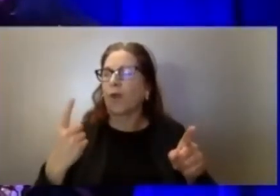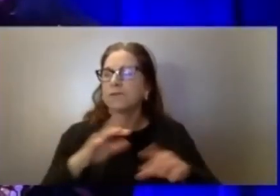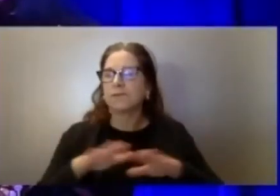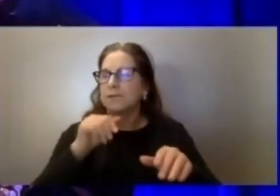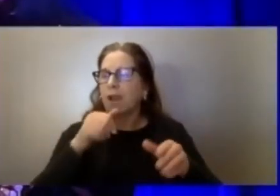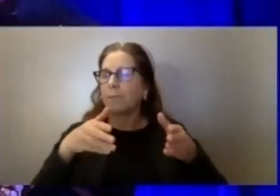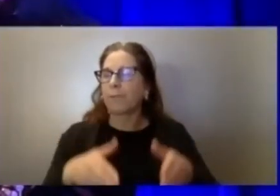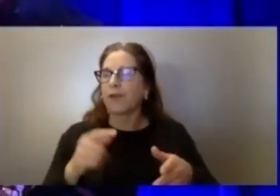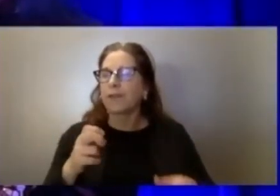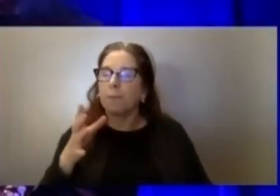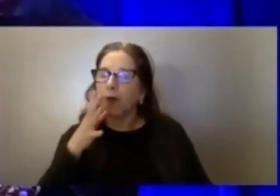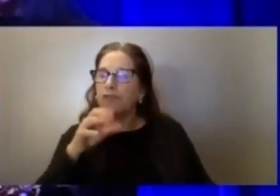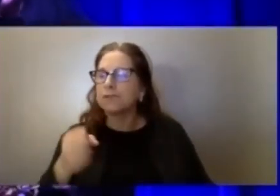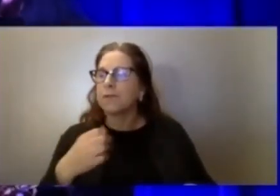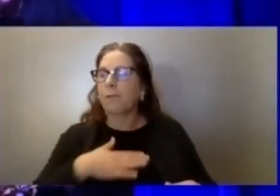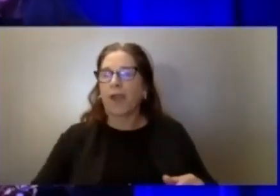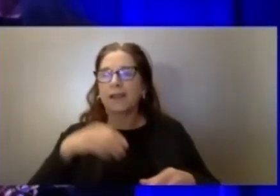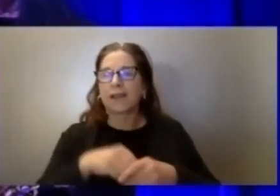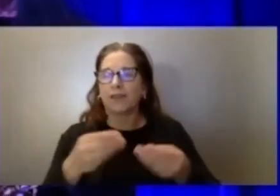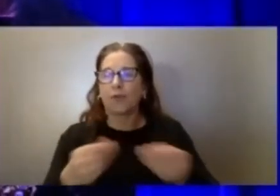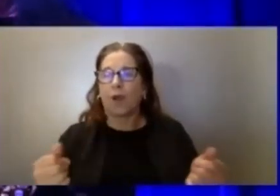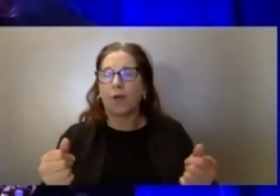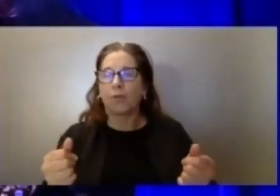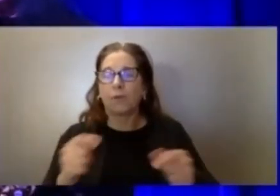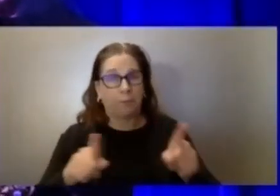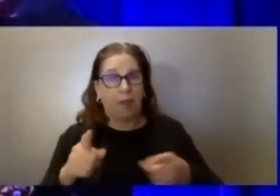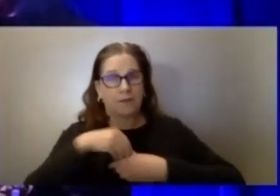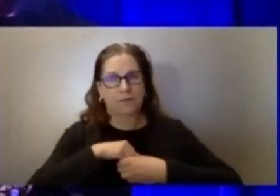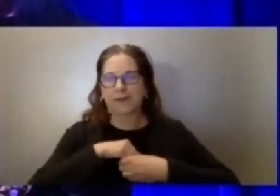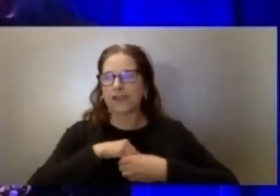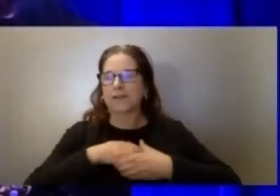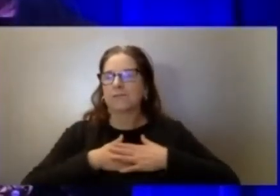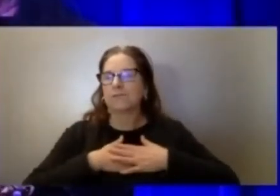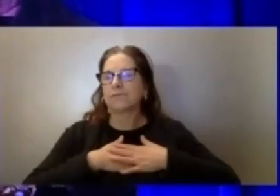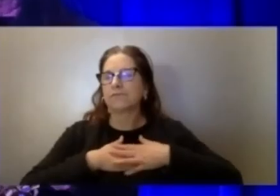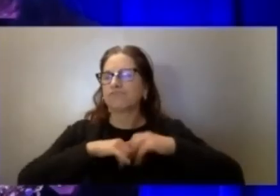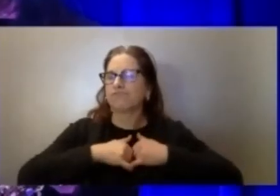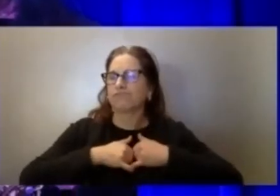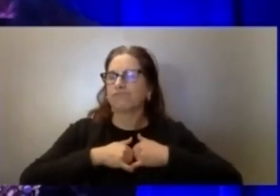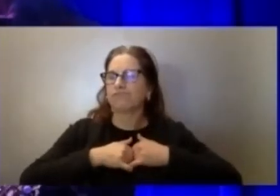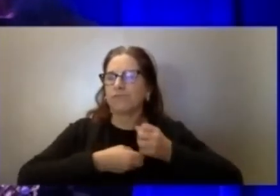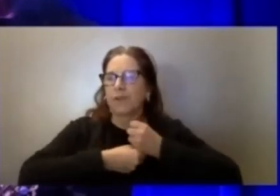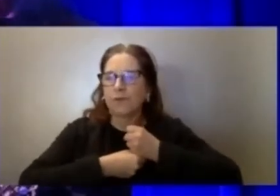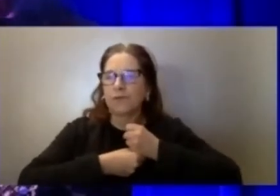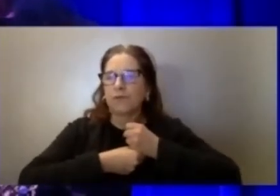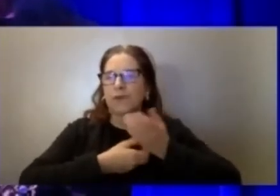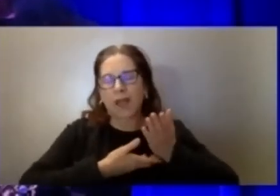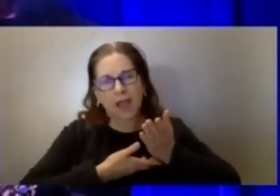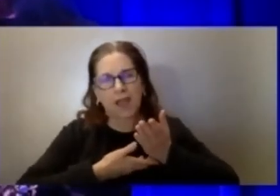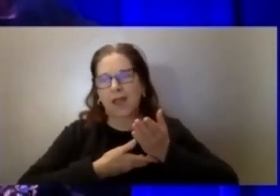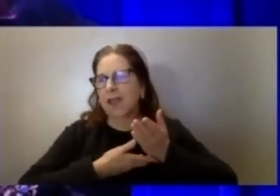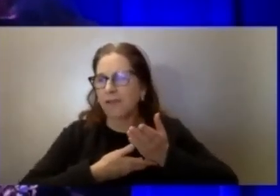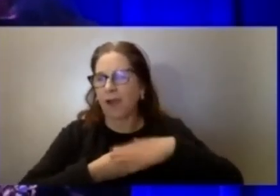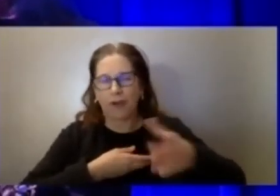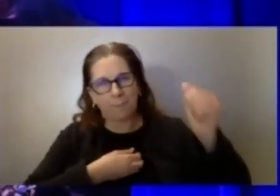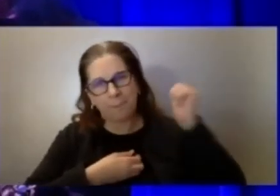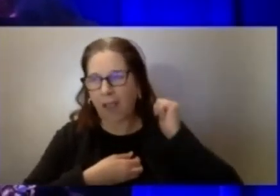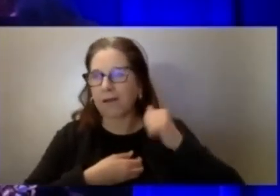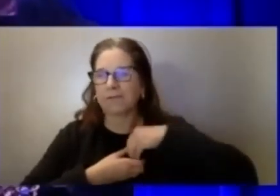in Seoul, that one does not bury the mother's body in the ground, but in the chest, or like